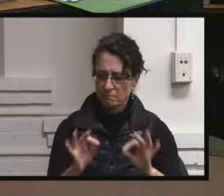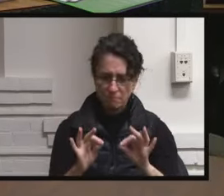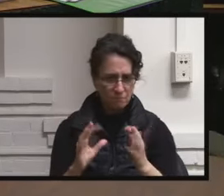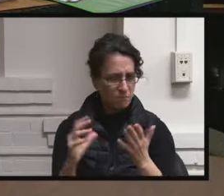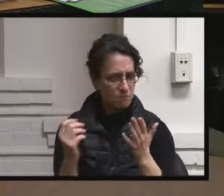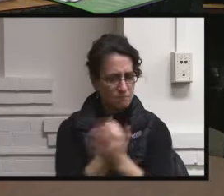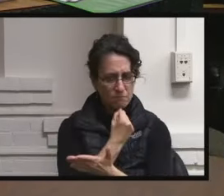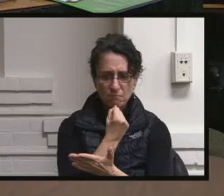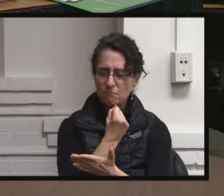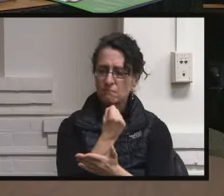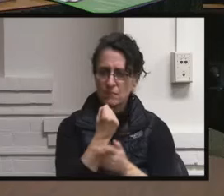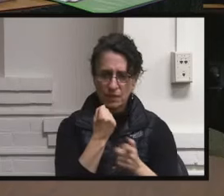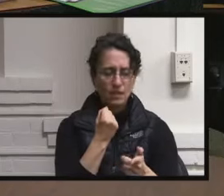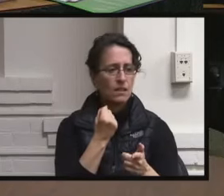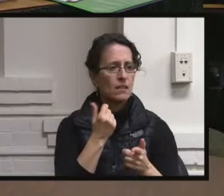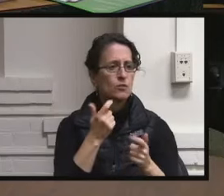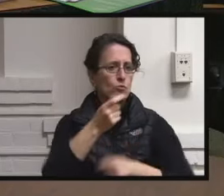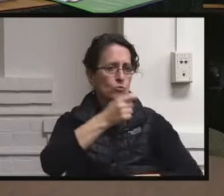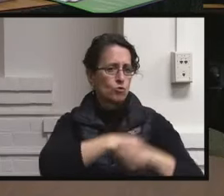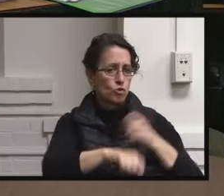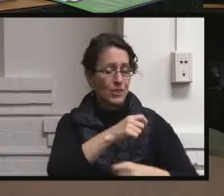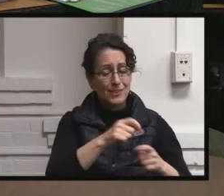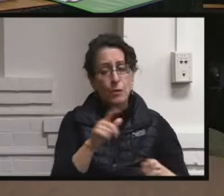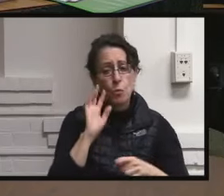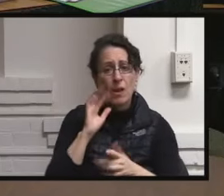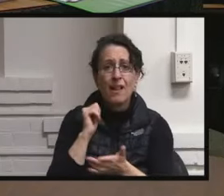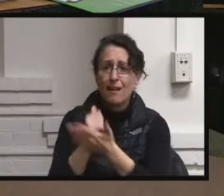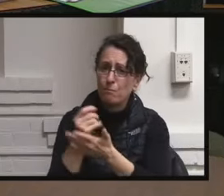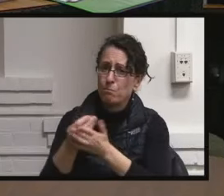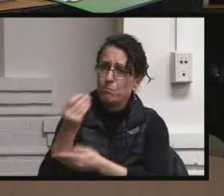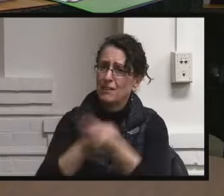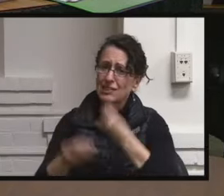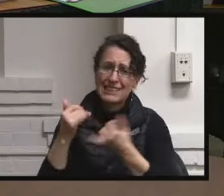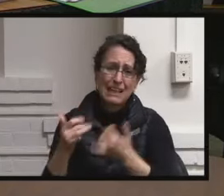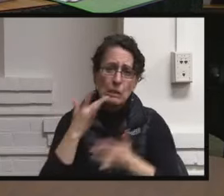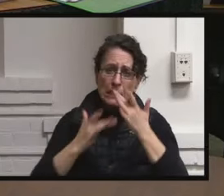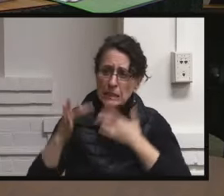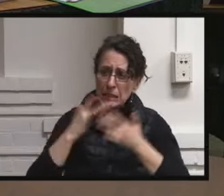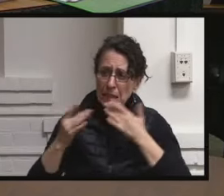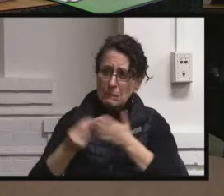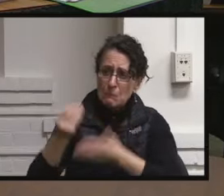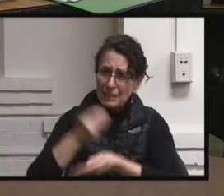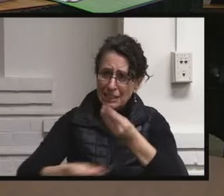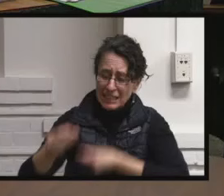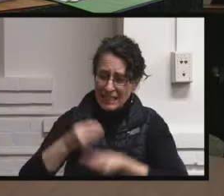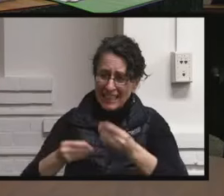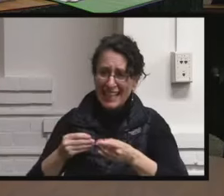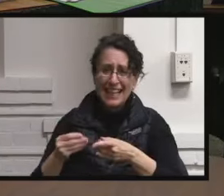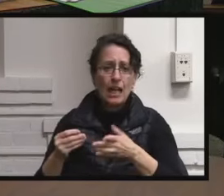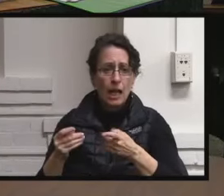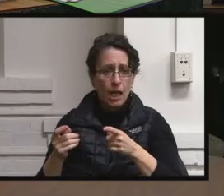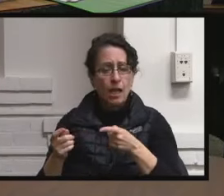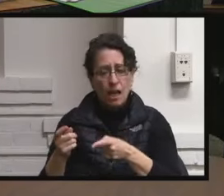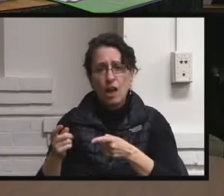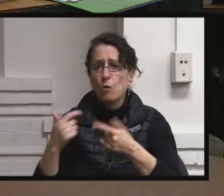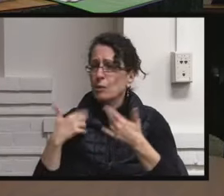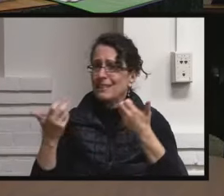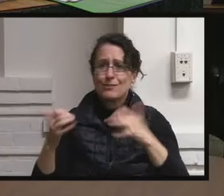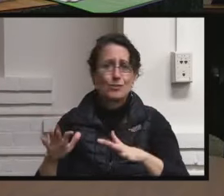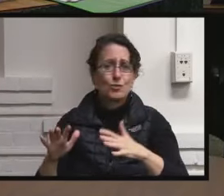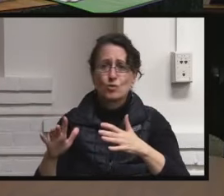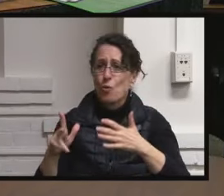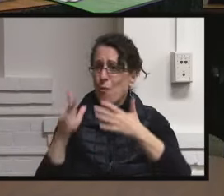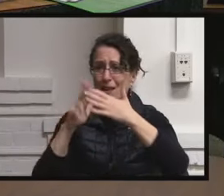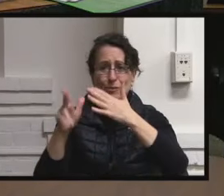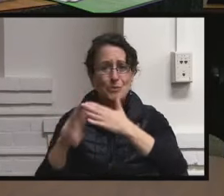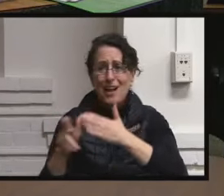the necessity to reflect on whether or not we're willing to have any reductions in levels of service in any of the different areas where we provide